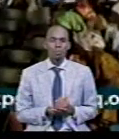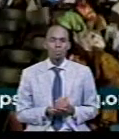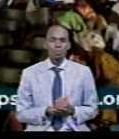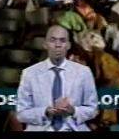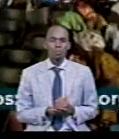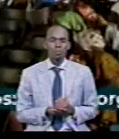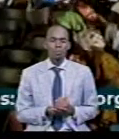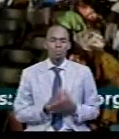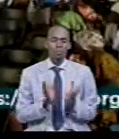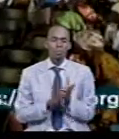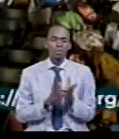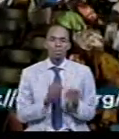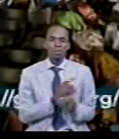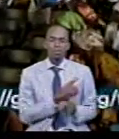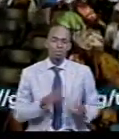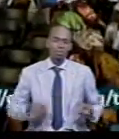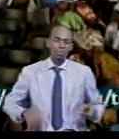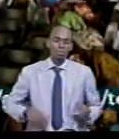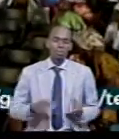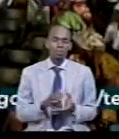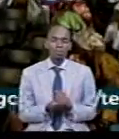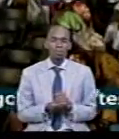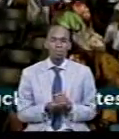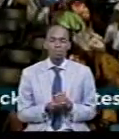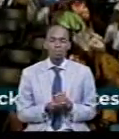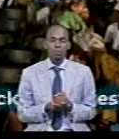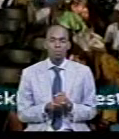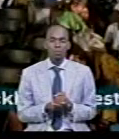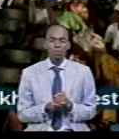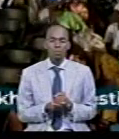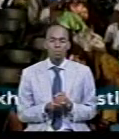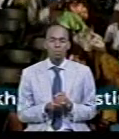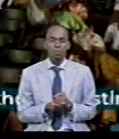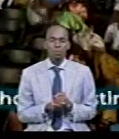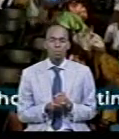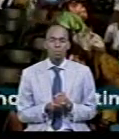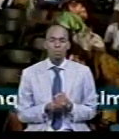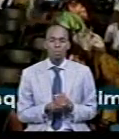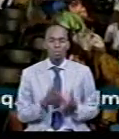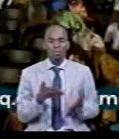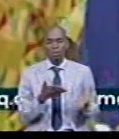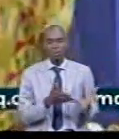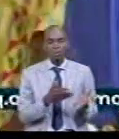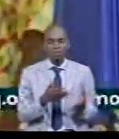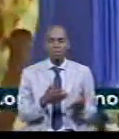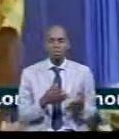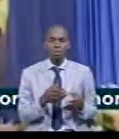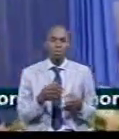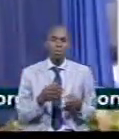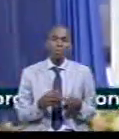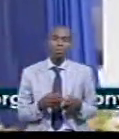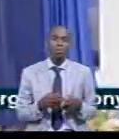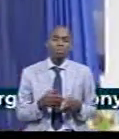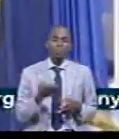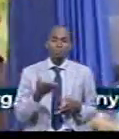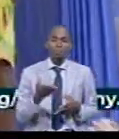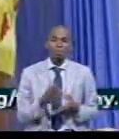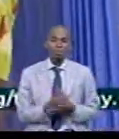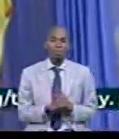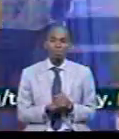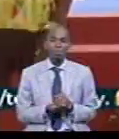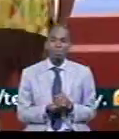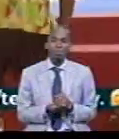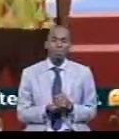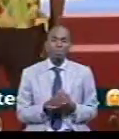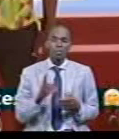Praise the Lord. This is Joel. Joel, you can give your testimony. Praise the Lord. Please, I thank God